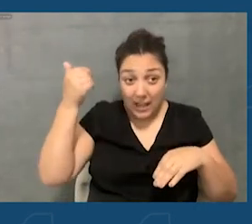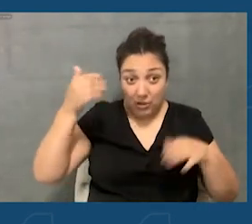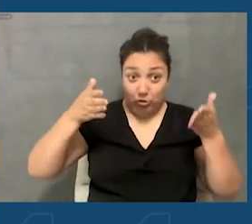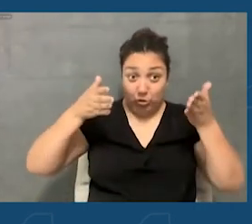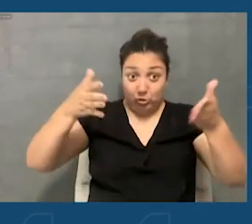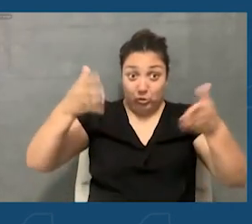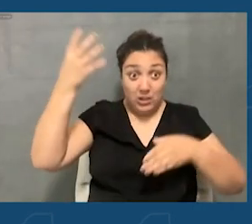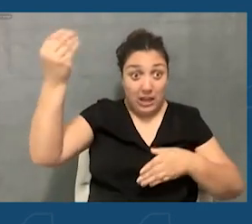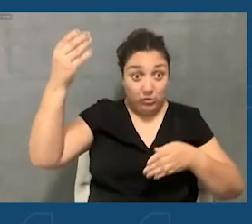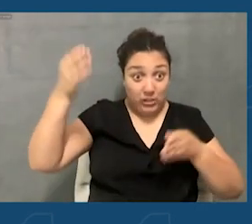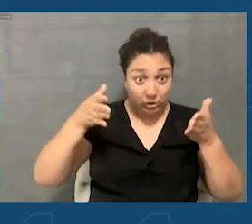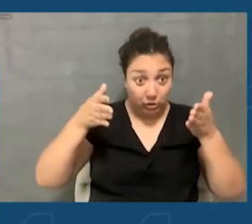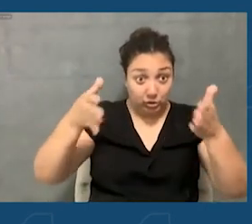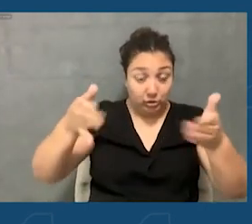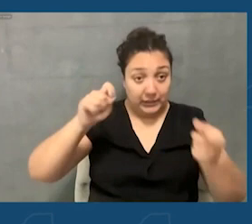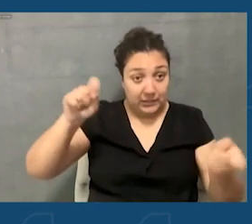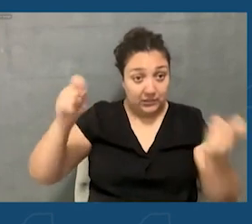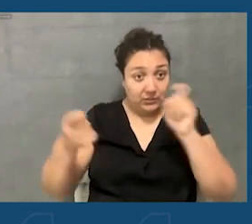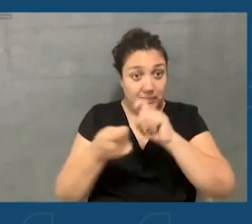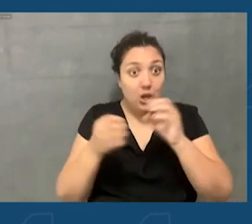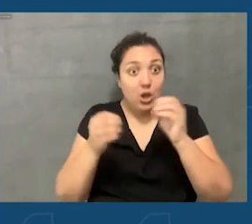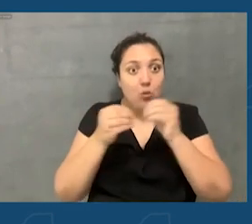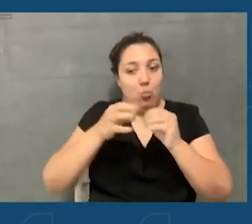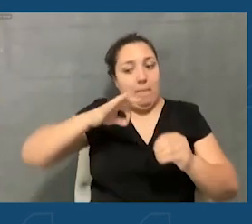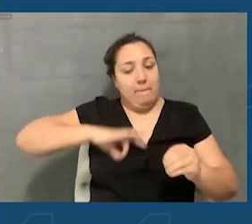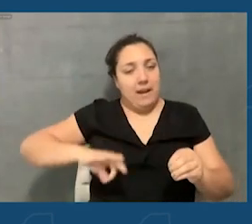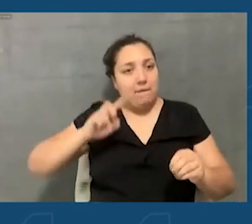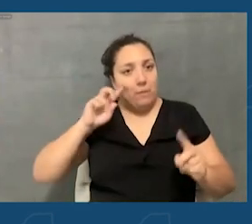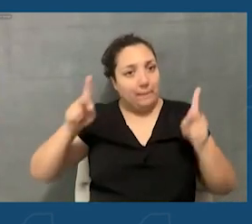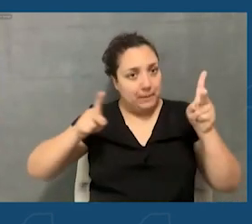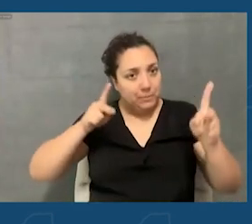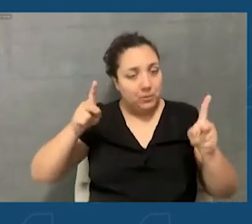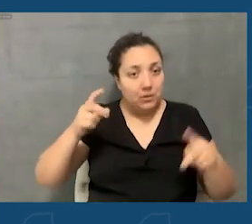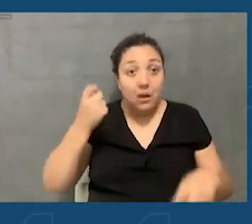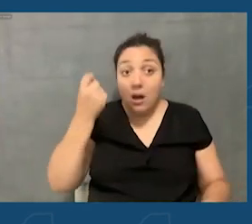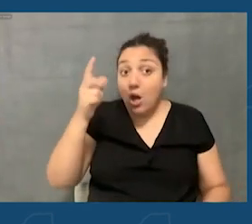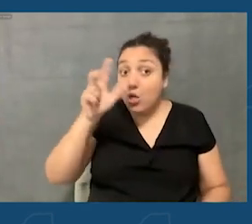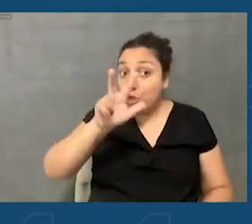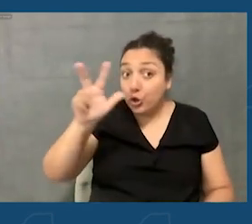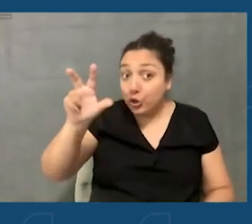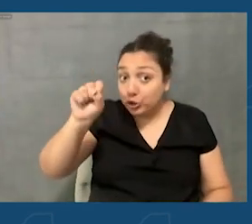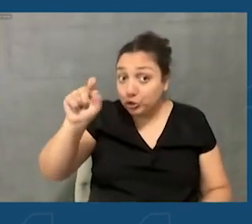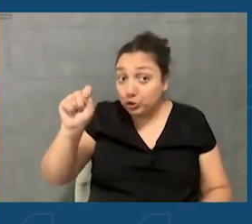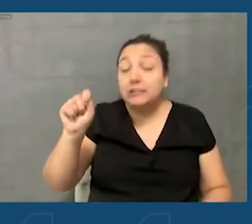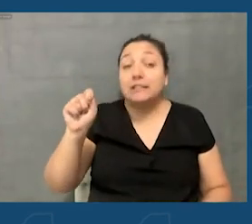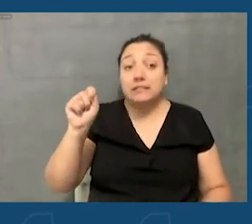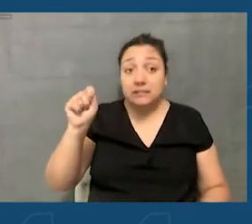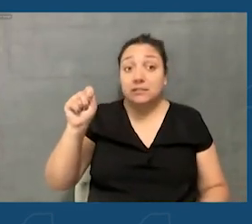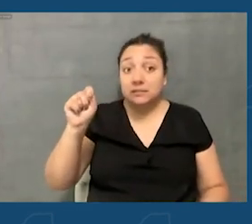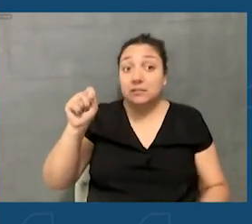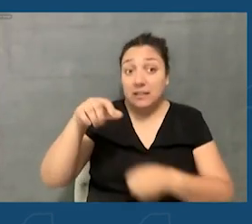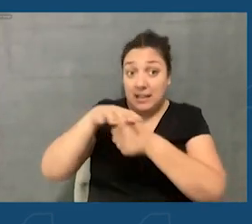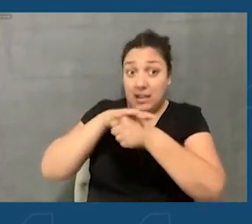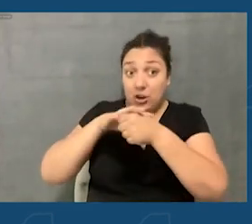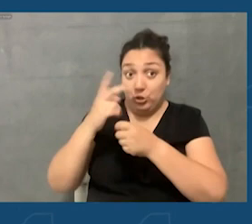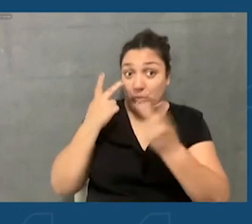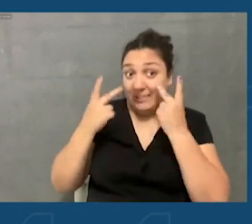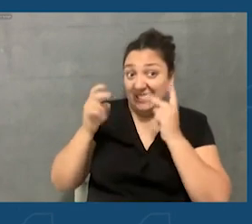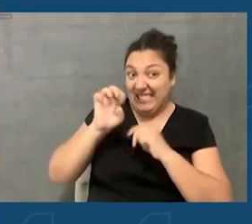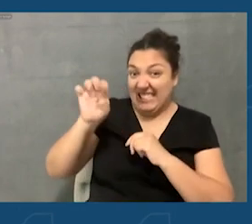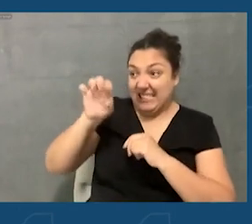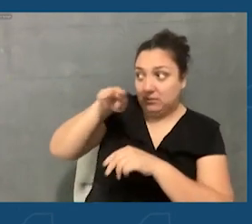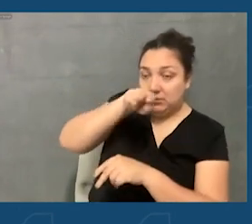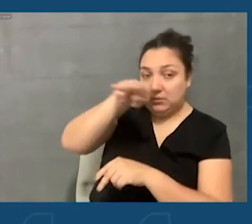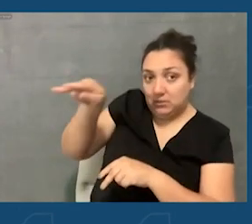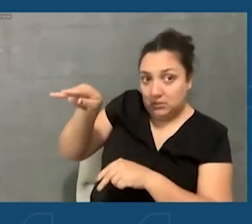for the community. Right now, 33rd Street, which you're looking east on from this is the corner of